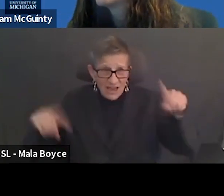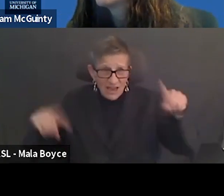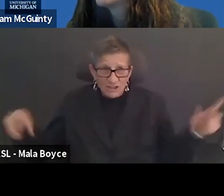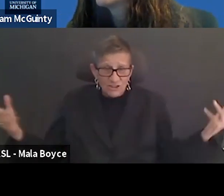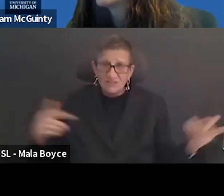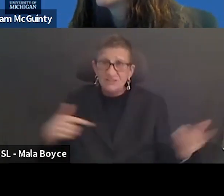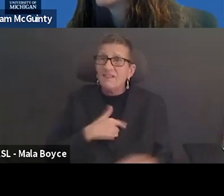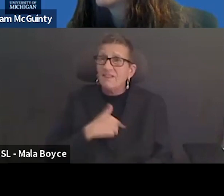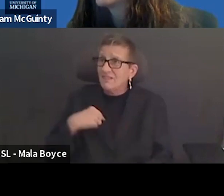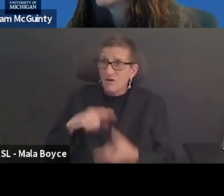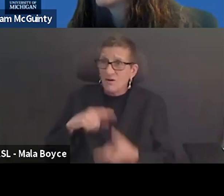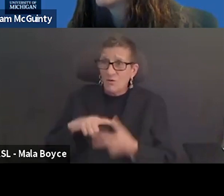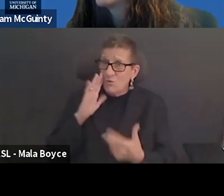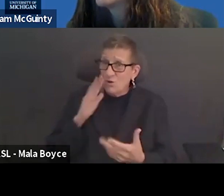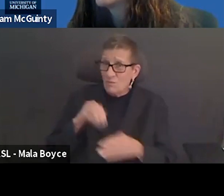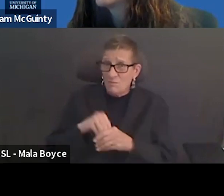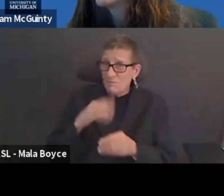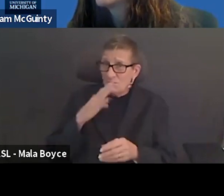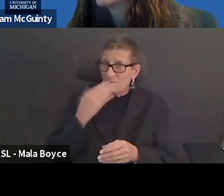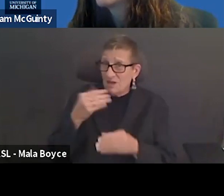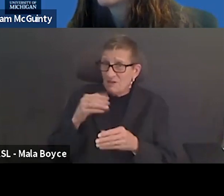people's access needs met.